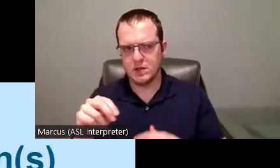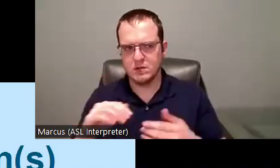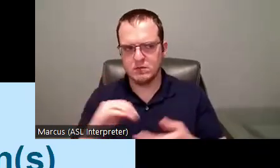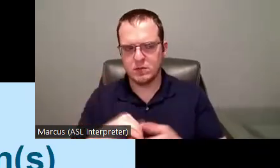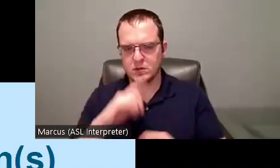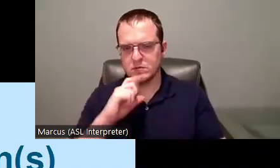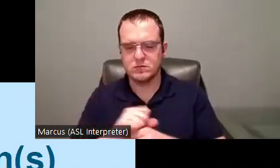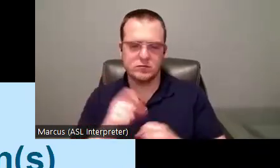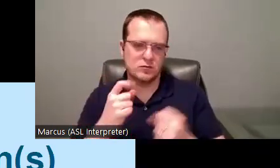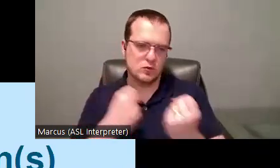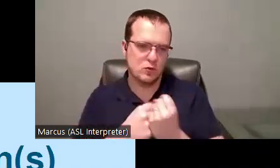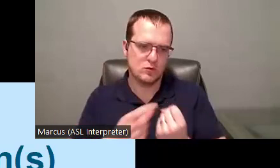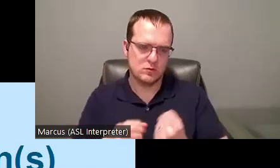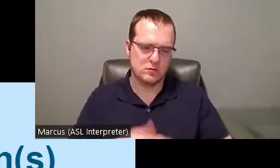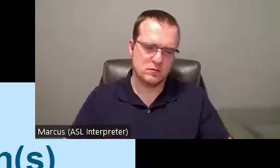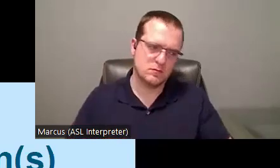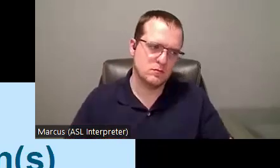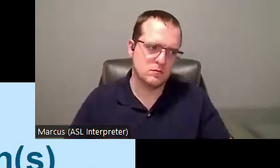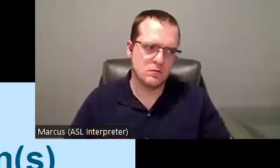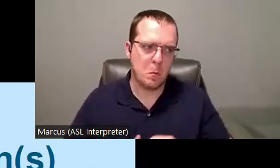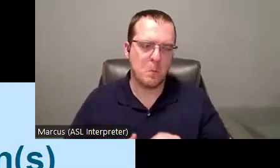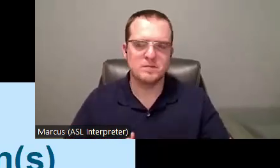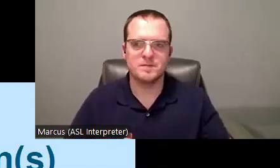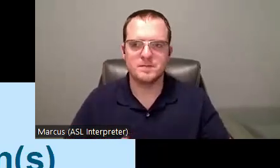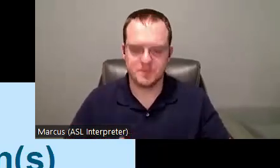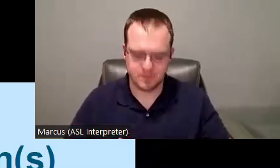Okay. Great.